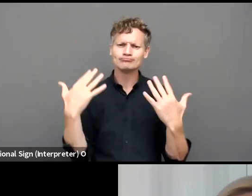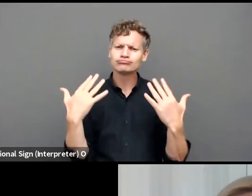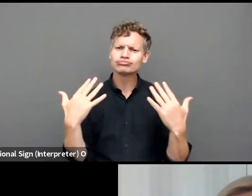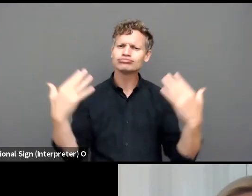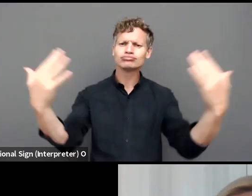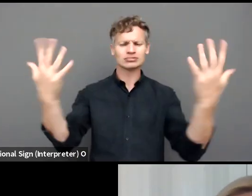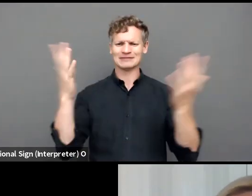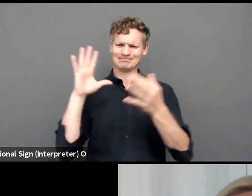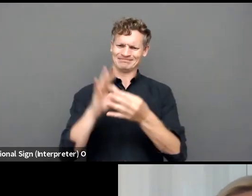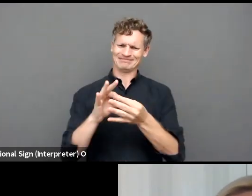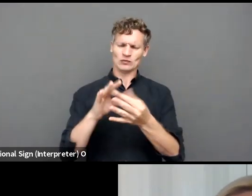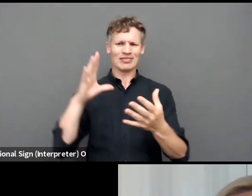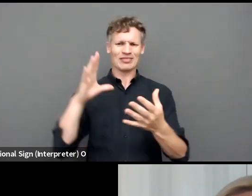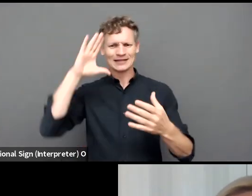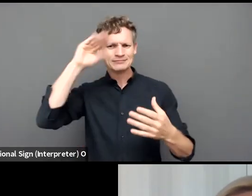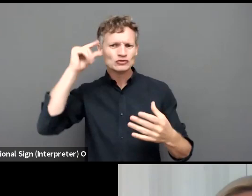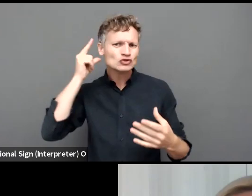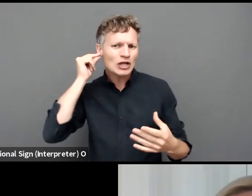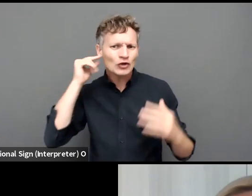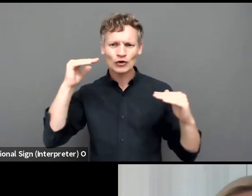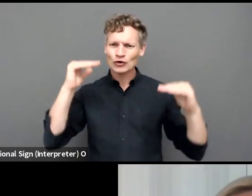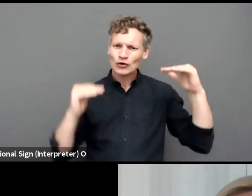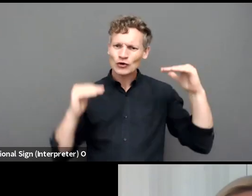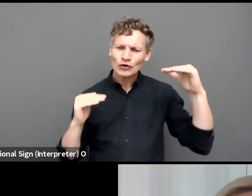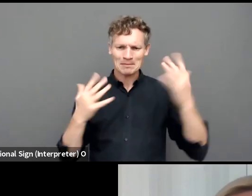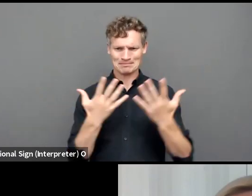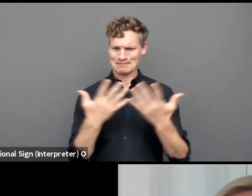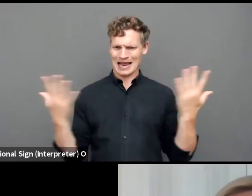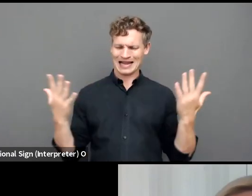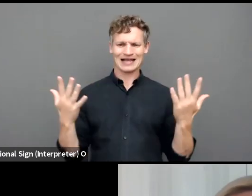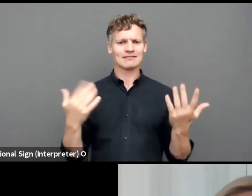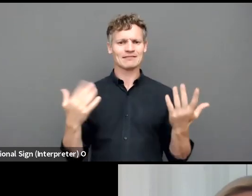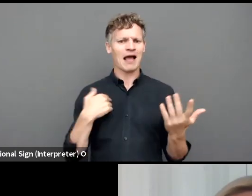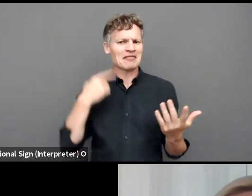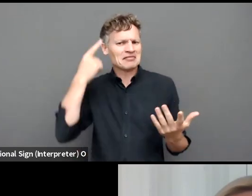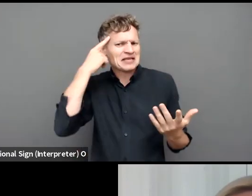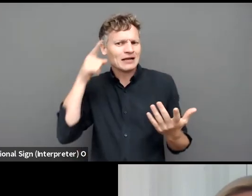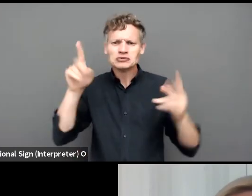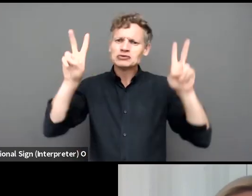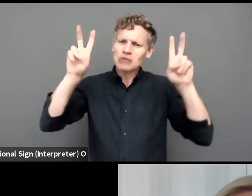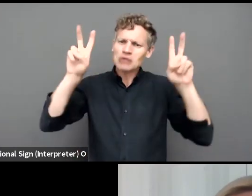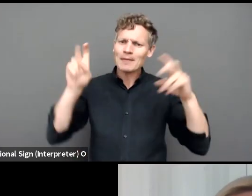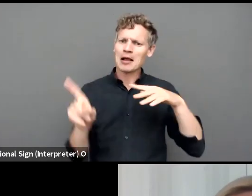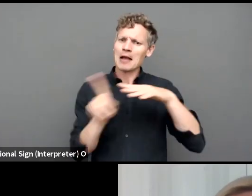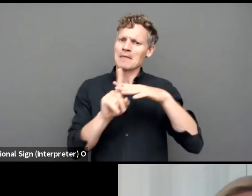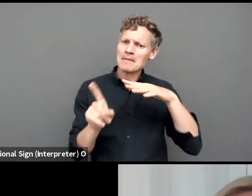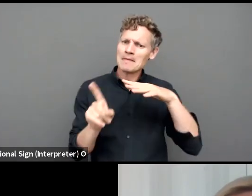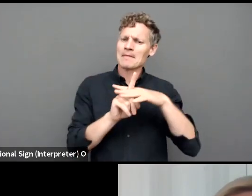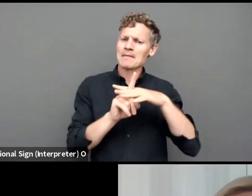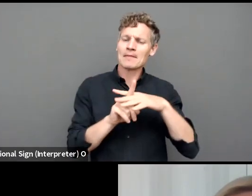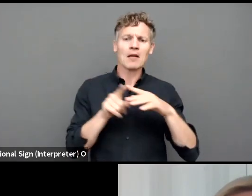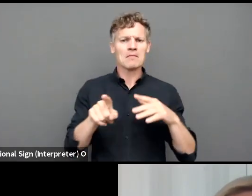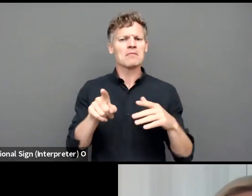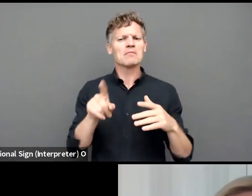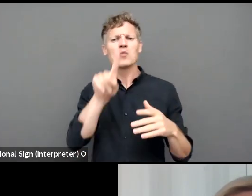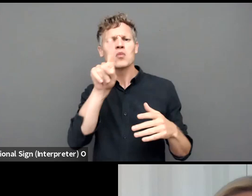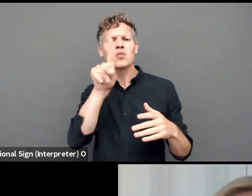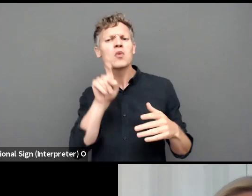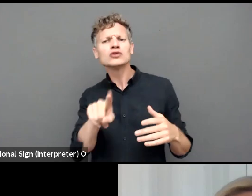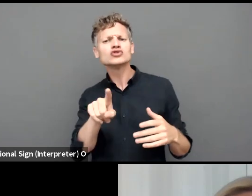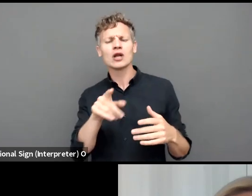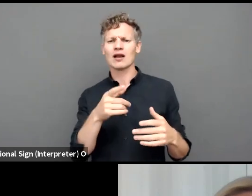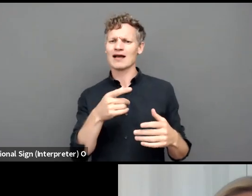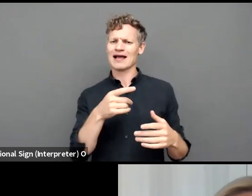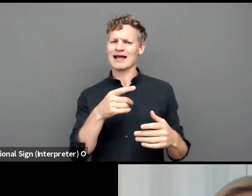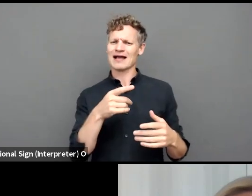has come up time and time again in your own lectures. The question is, what sort of feedback are you getting from your male